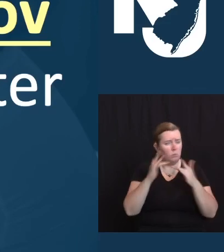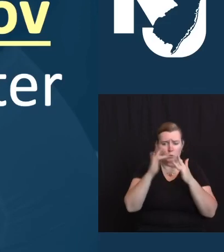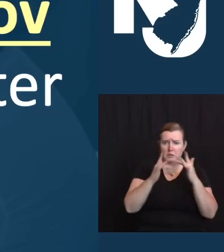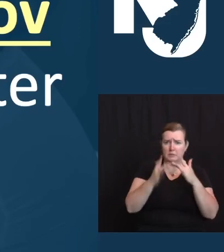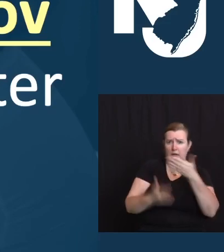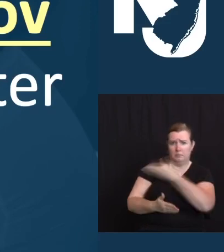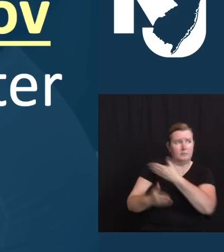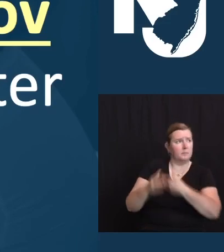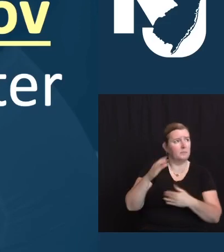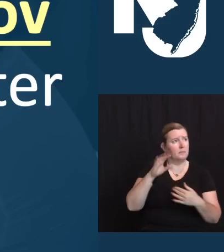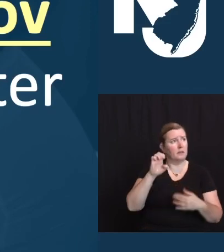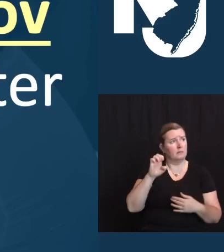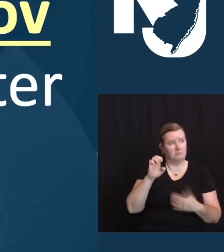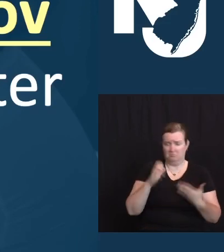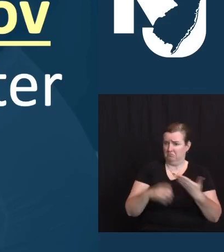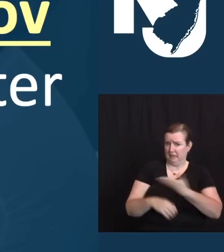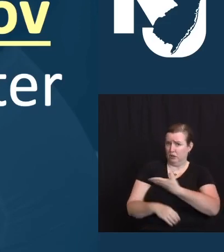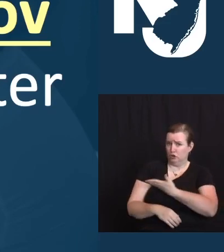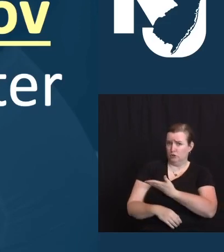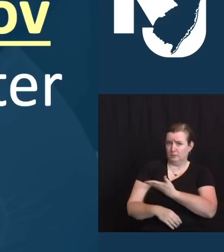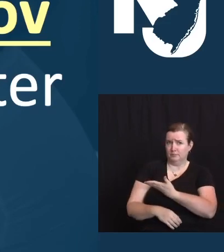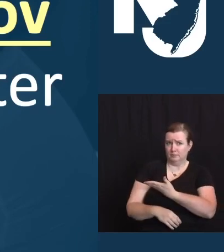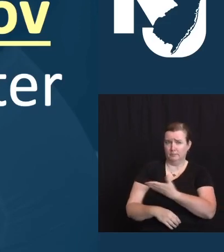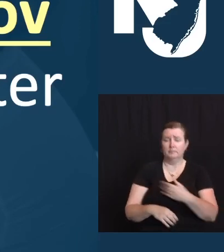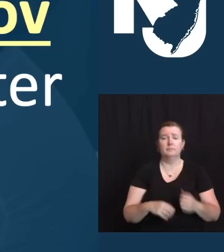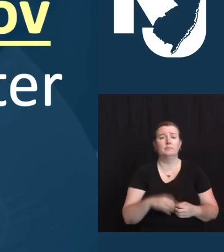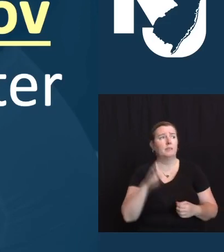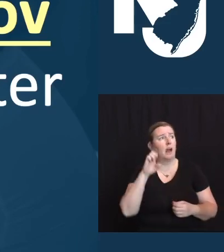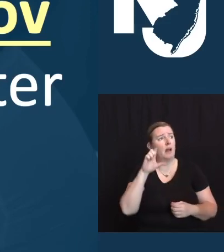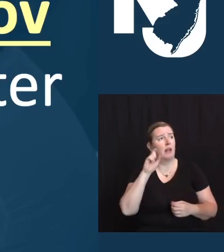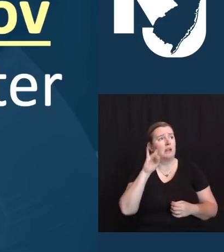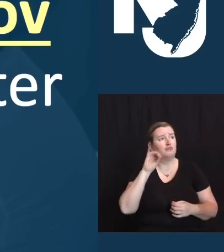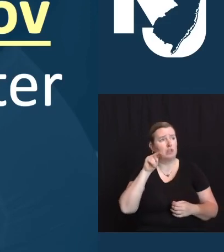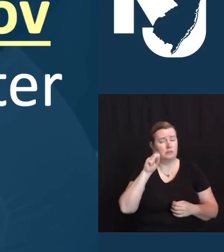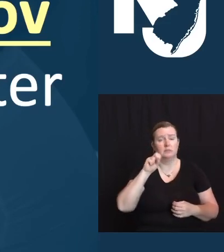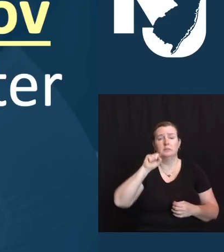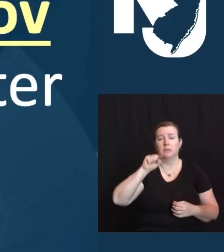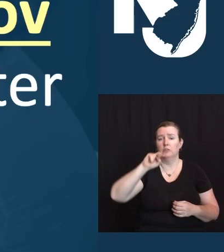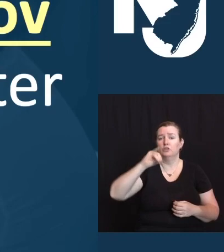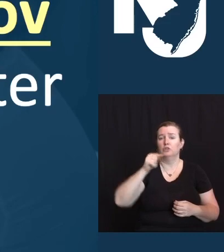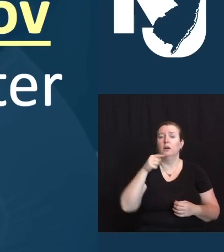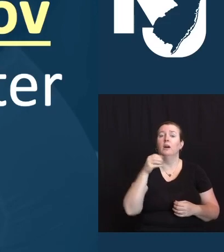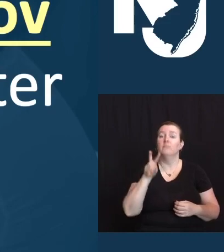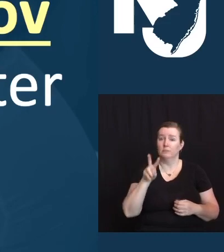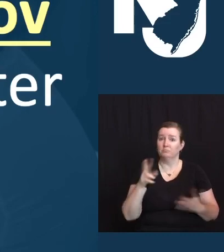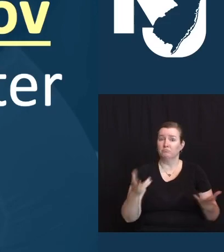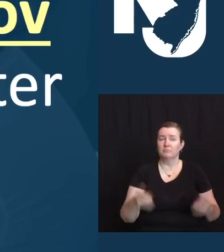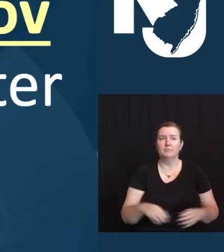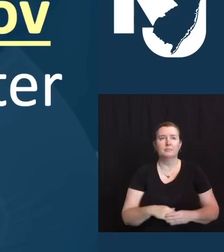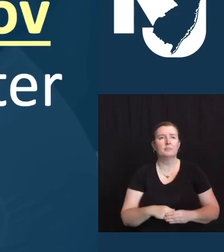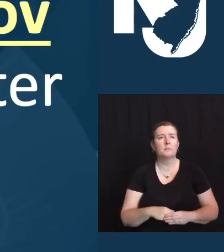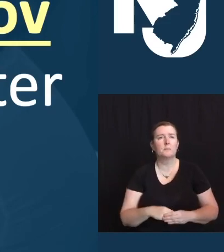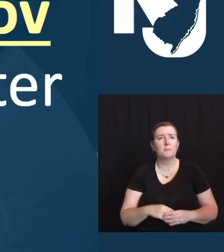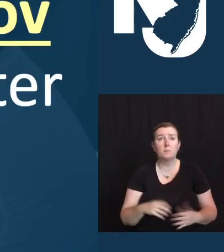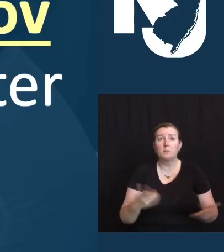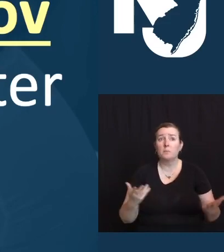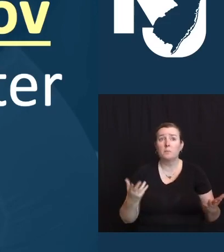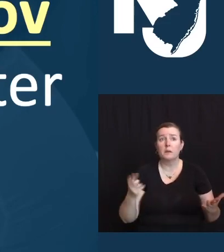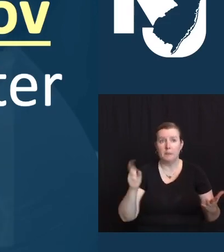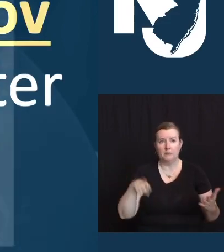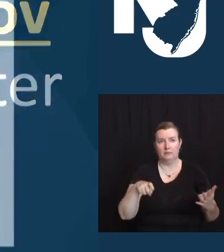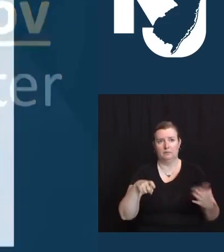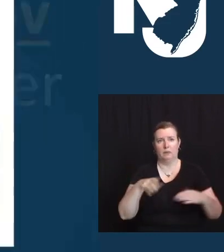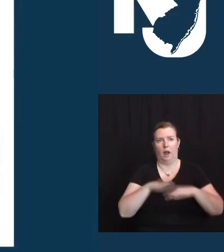elections.nj.gov. That's elections.nj.gov. The registration deadline is October 13.